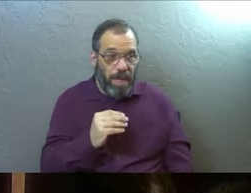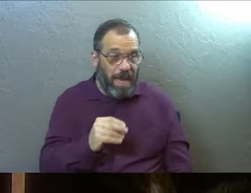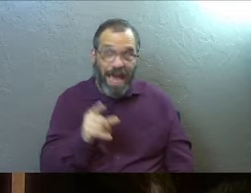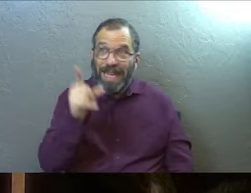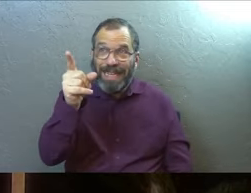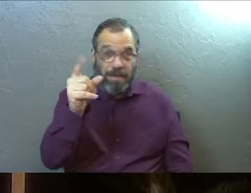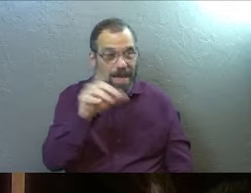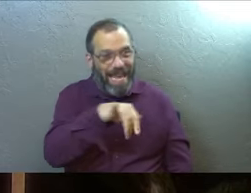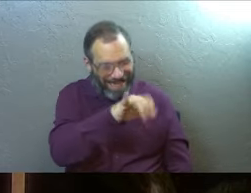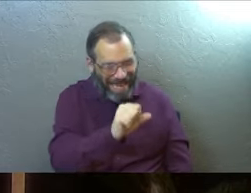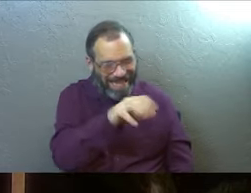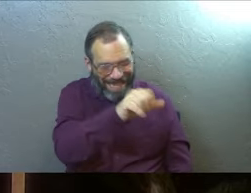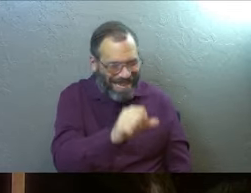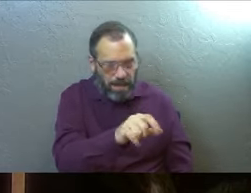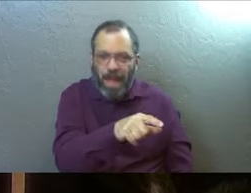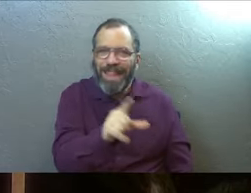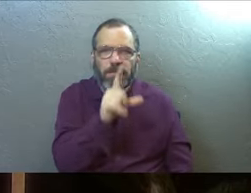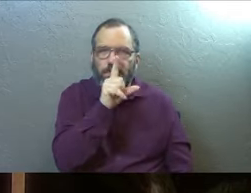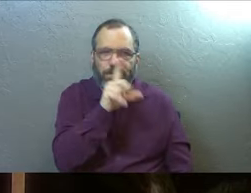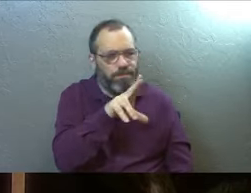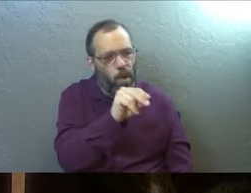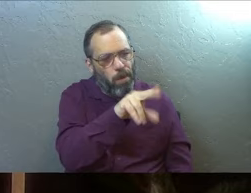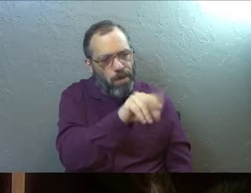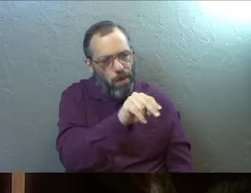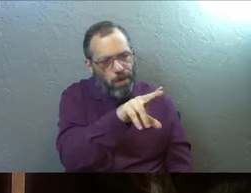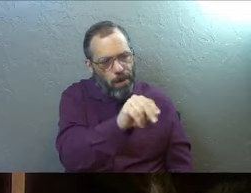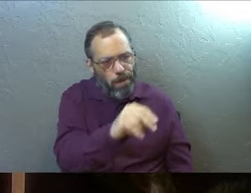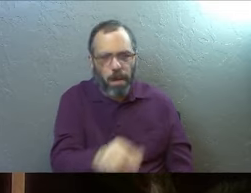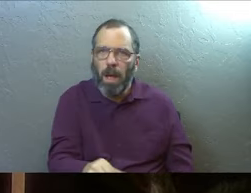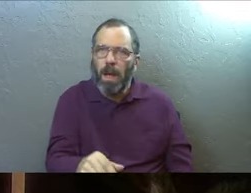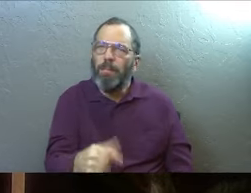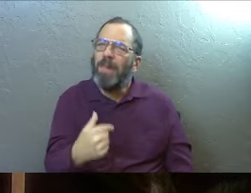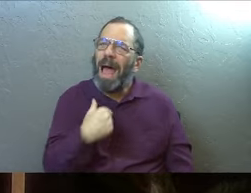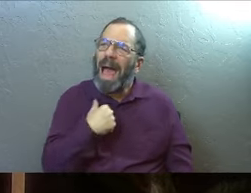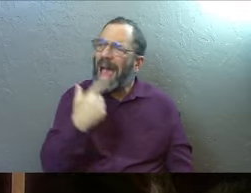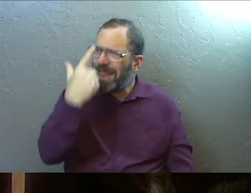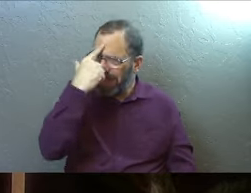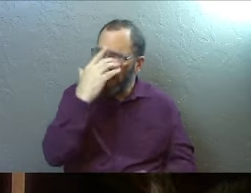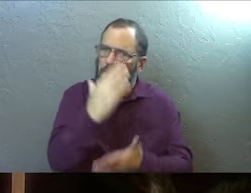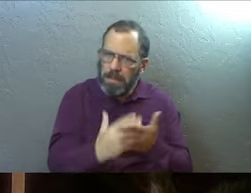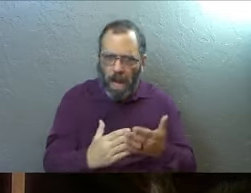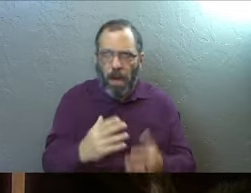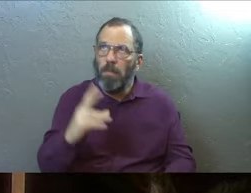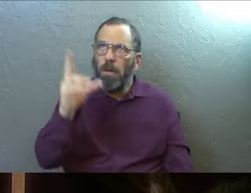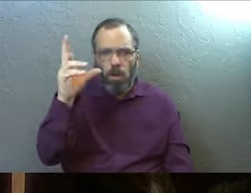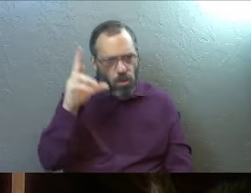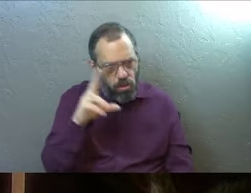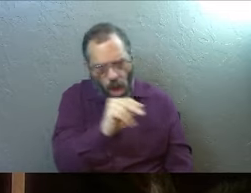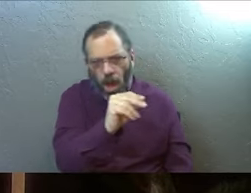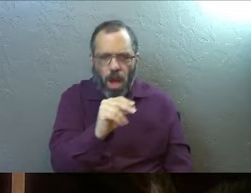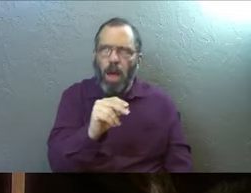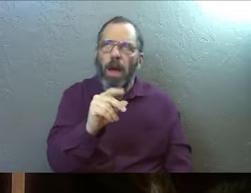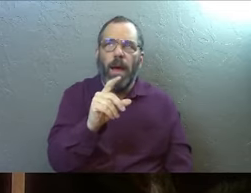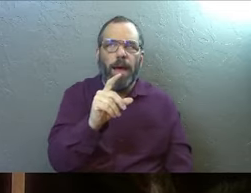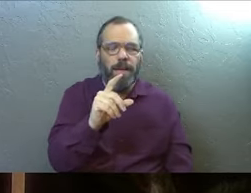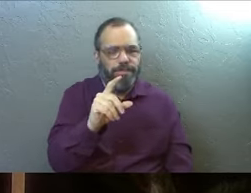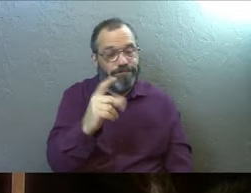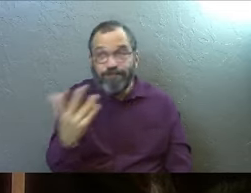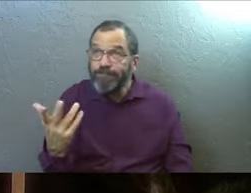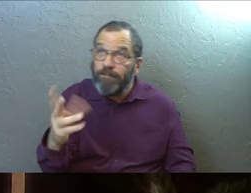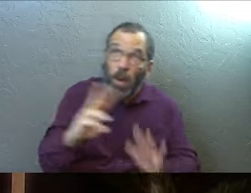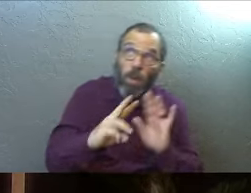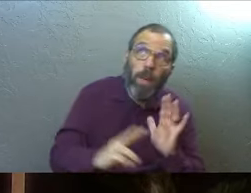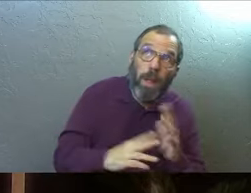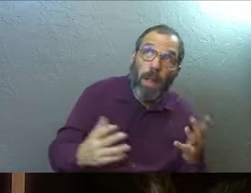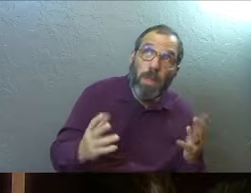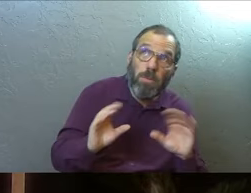yes answer from God. And I think some people could get the no and okay, this is not God's